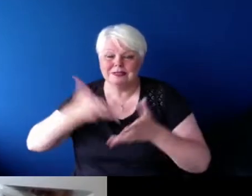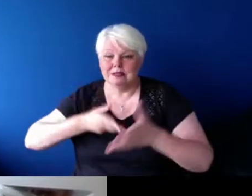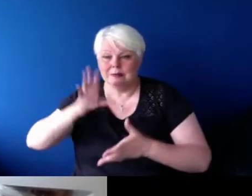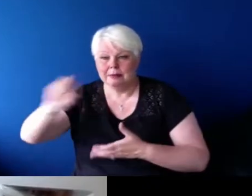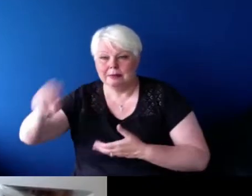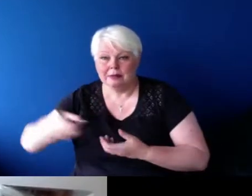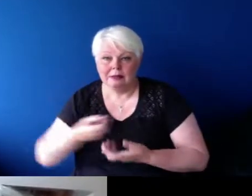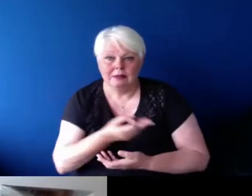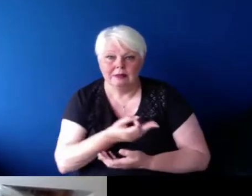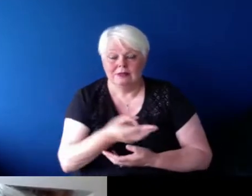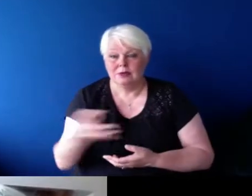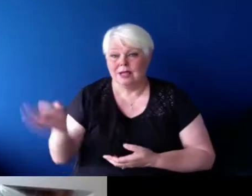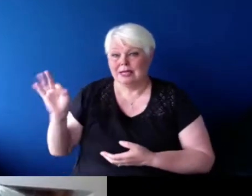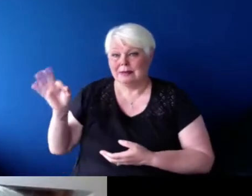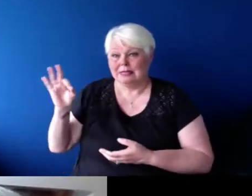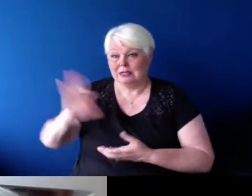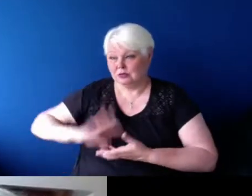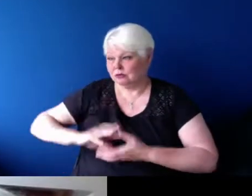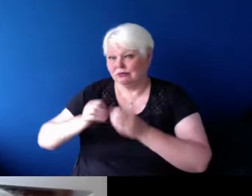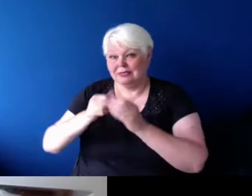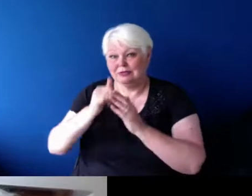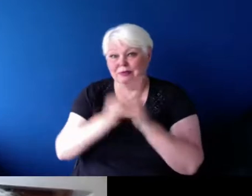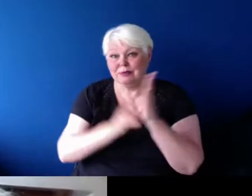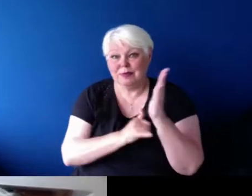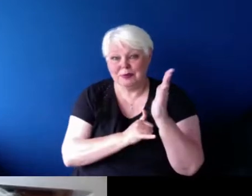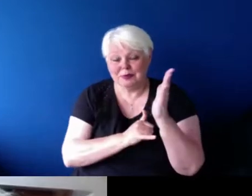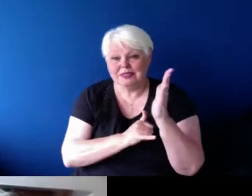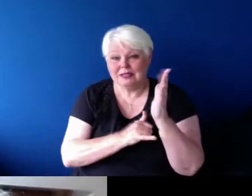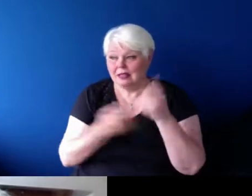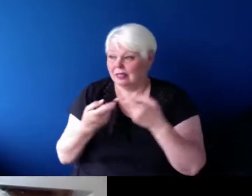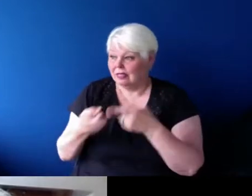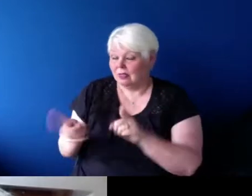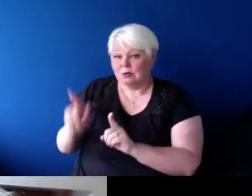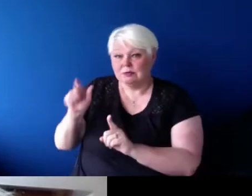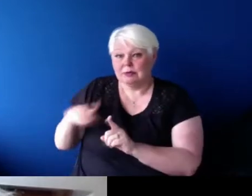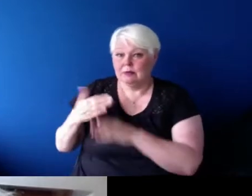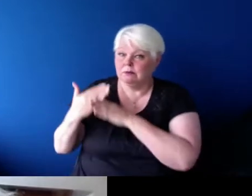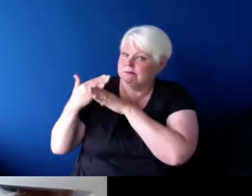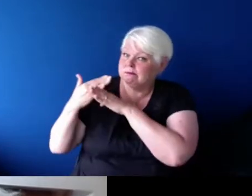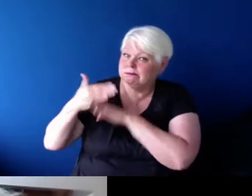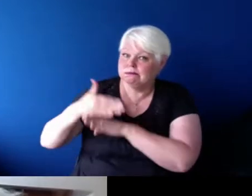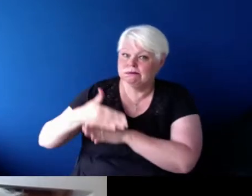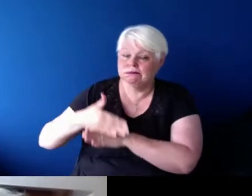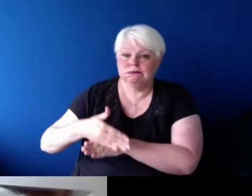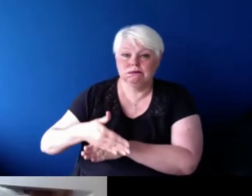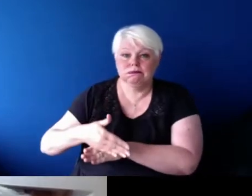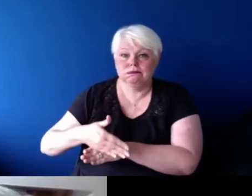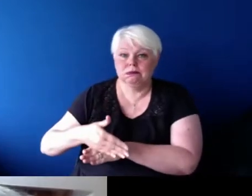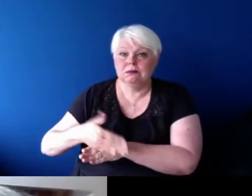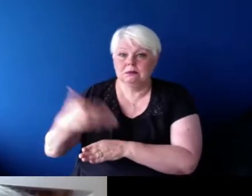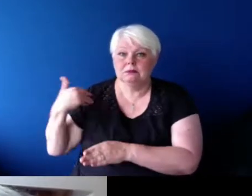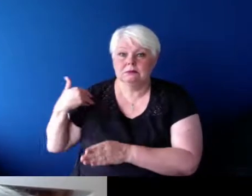in order to write the report. Mm-hmm. And those people have worked very hard over a long